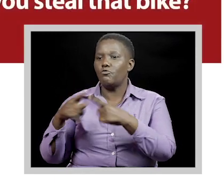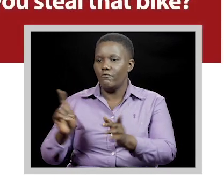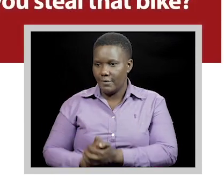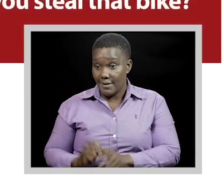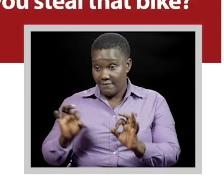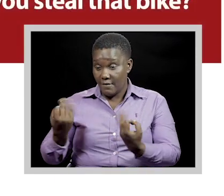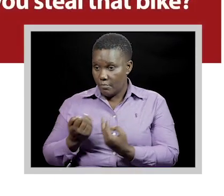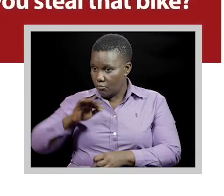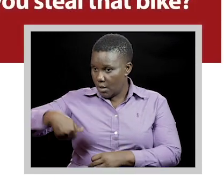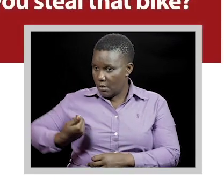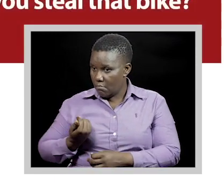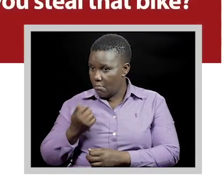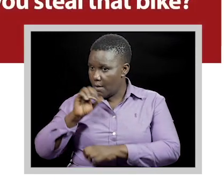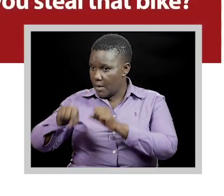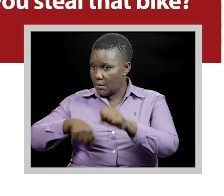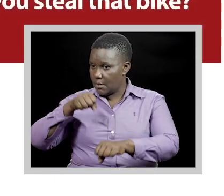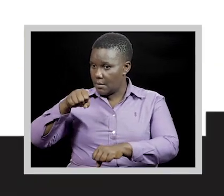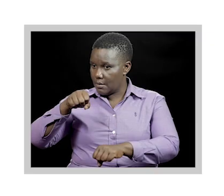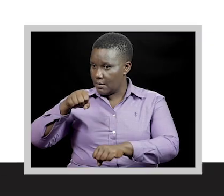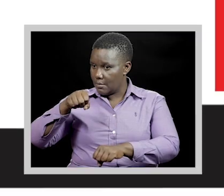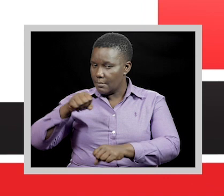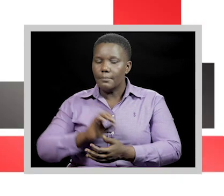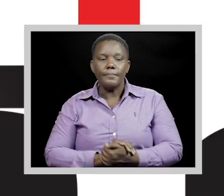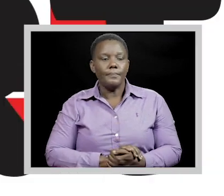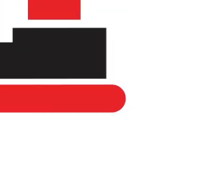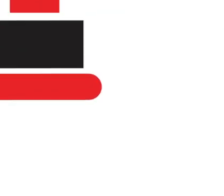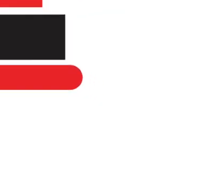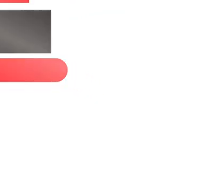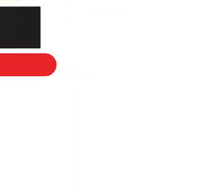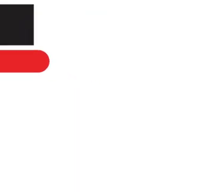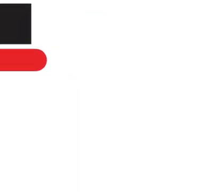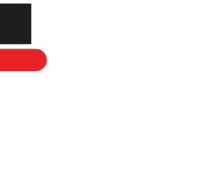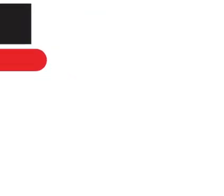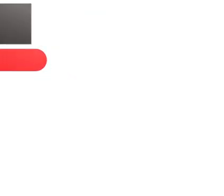way, would be, did you steal the bike?